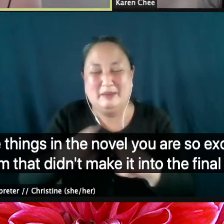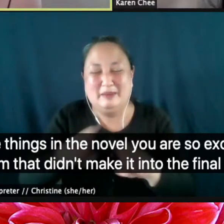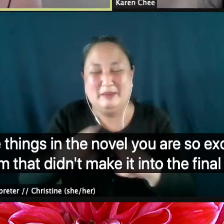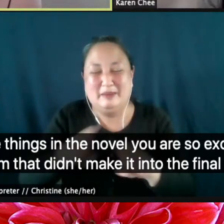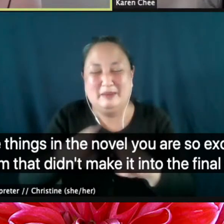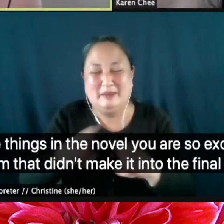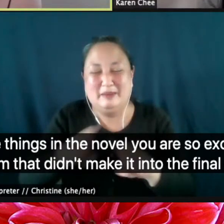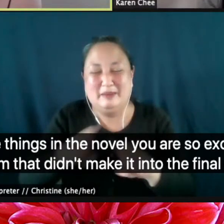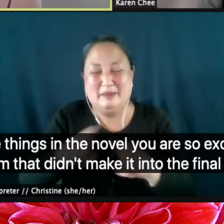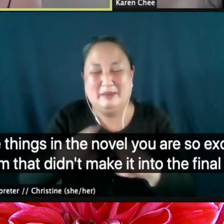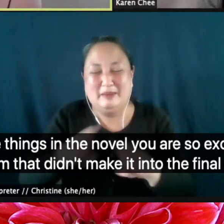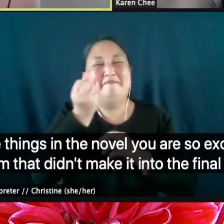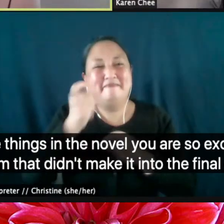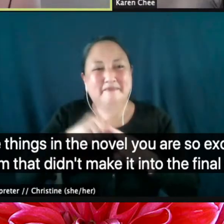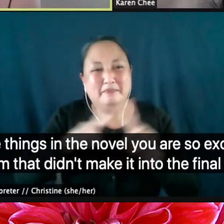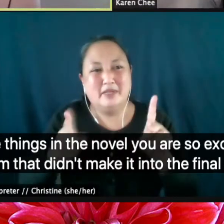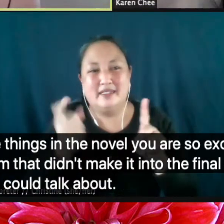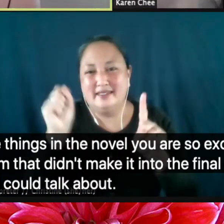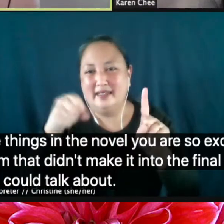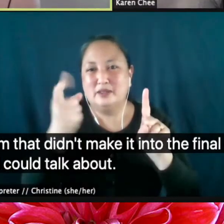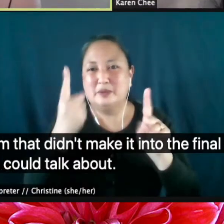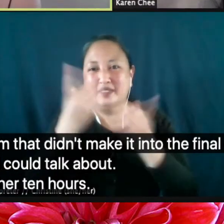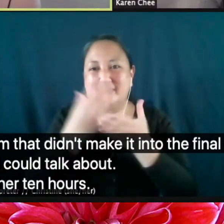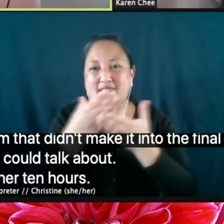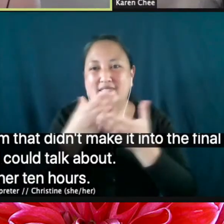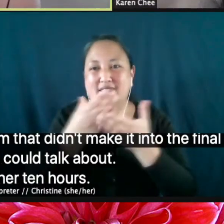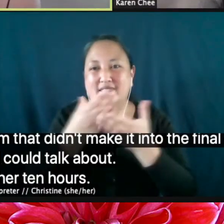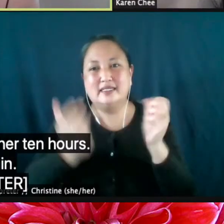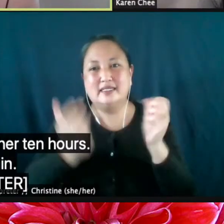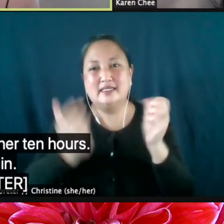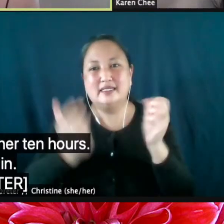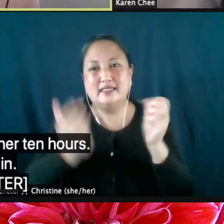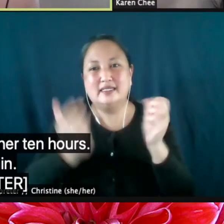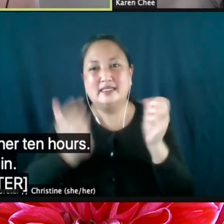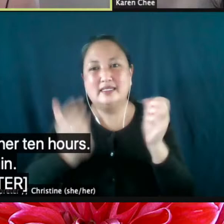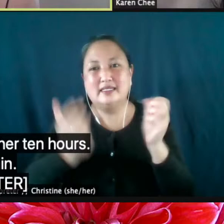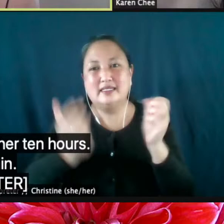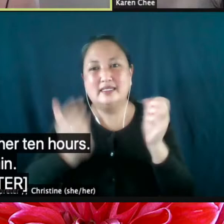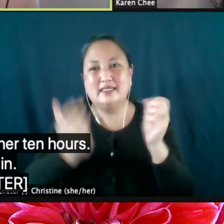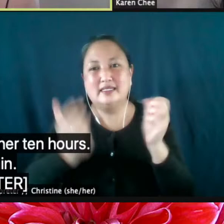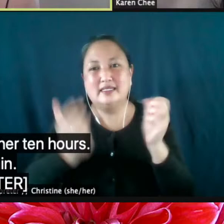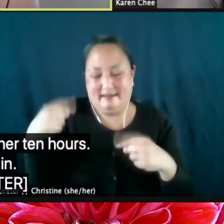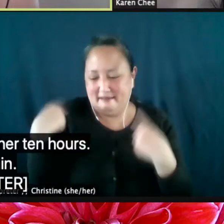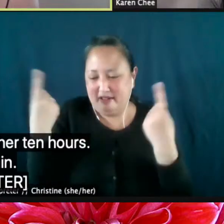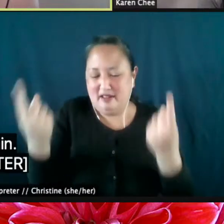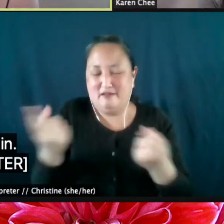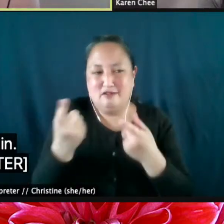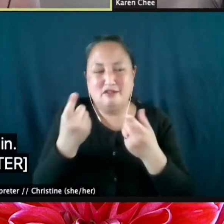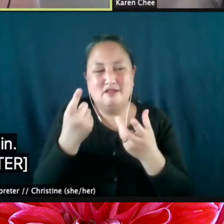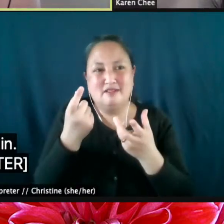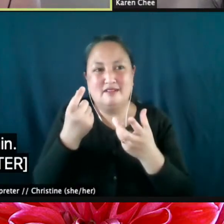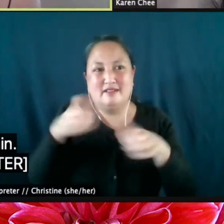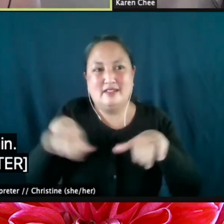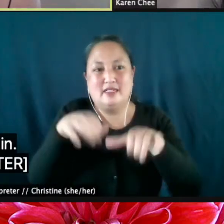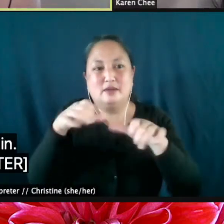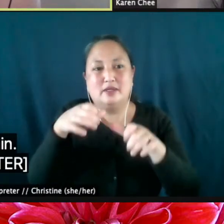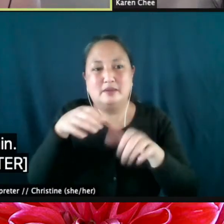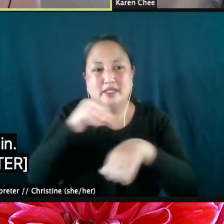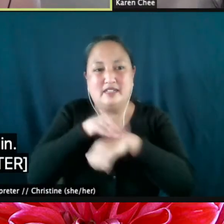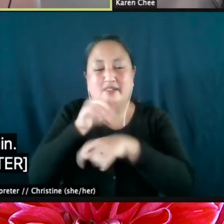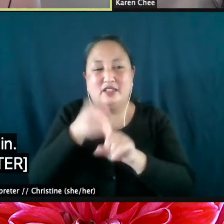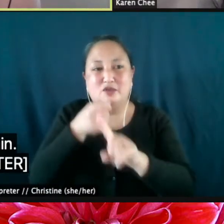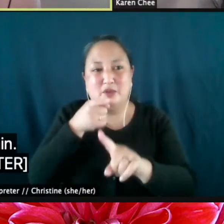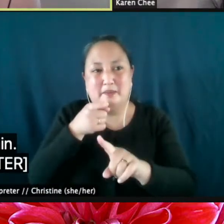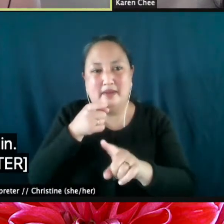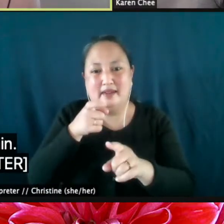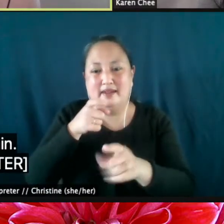Yeah, there were. I think that one of the most valuable things I ever got while working on this book was advice from my editor